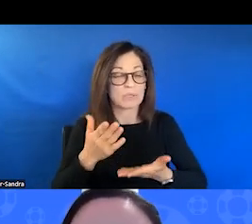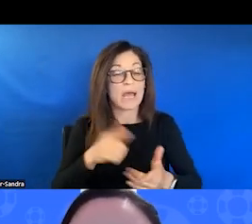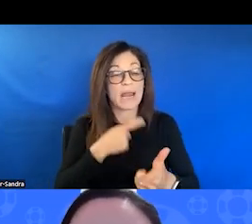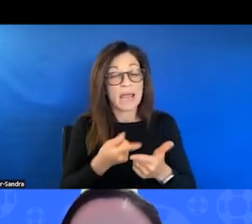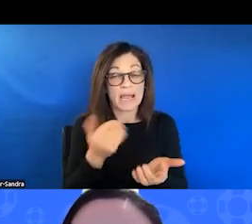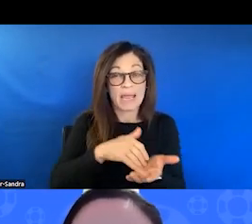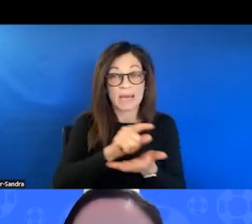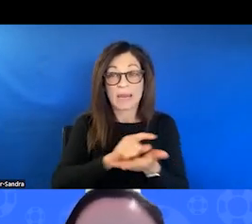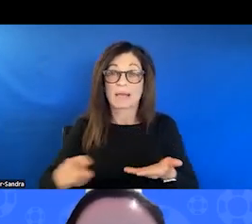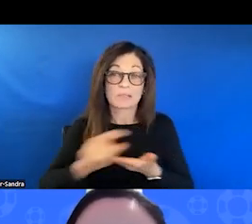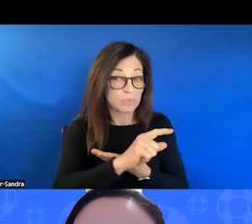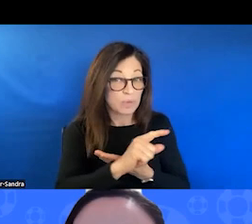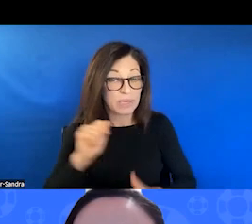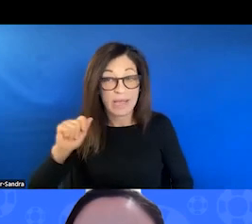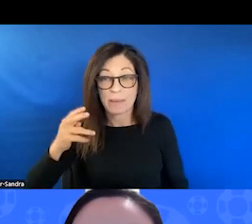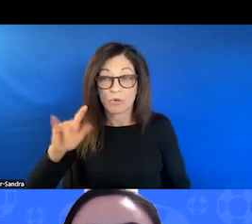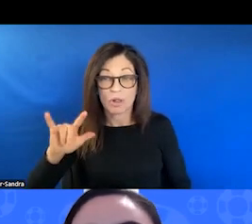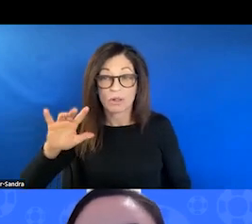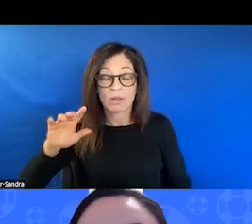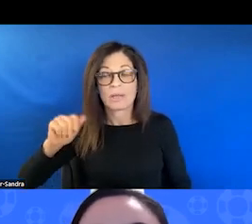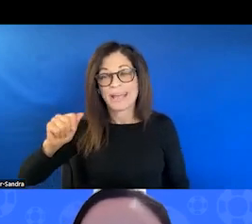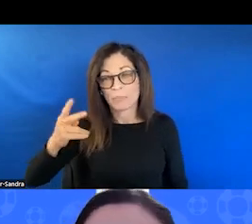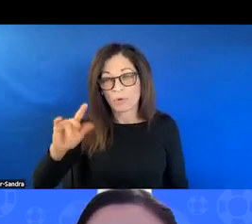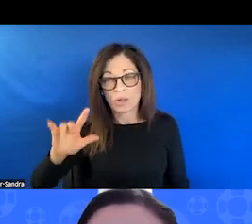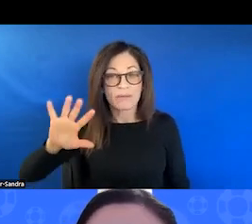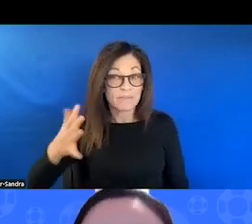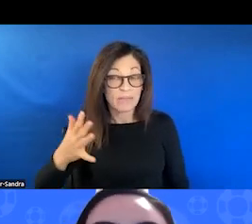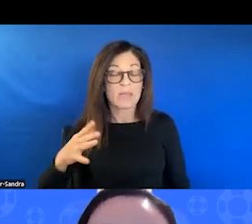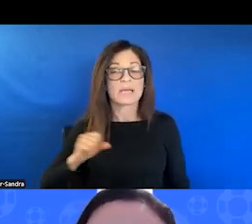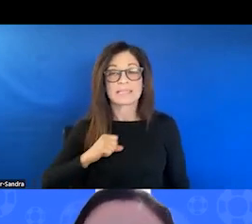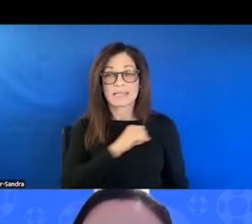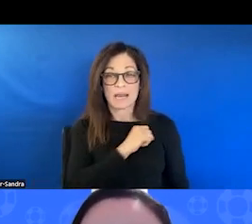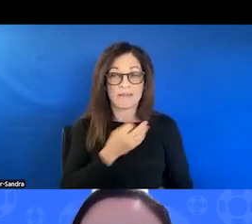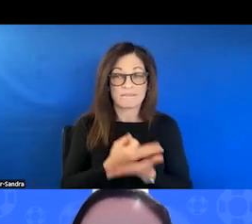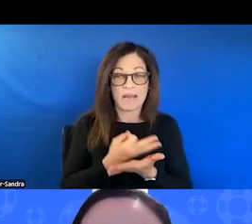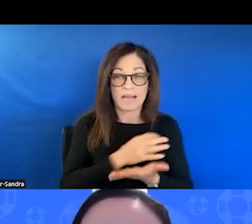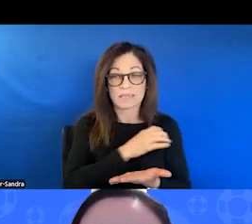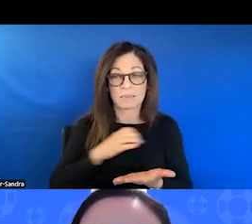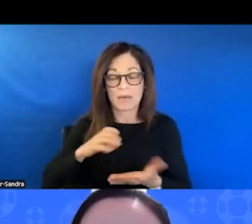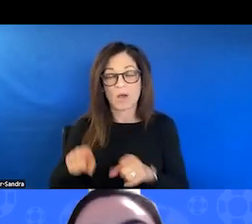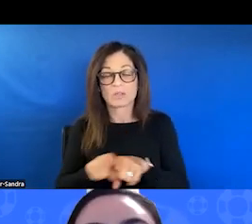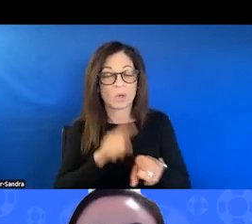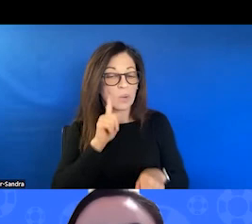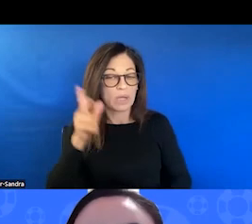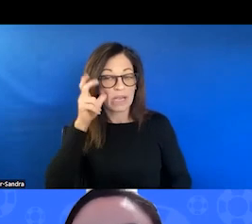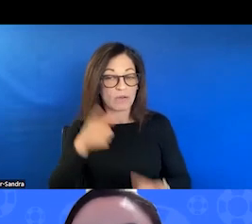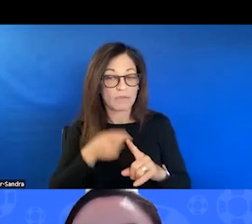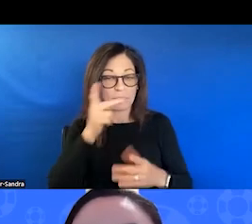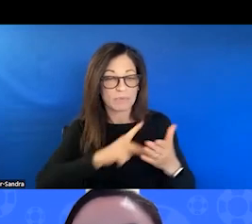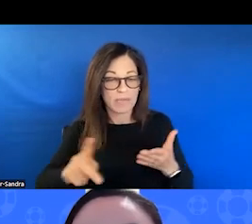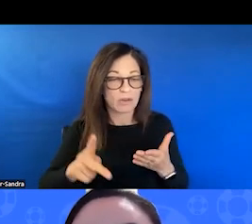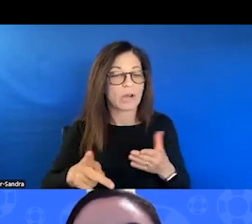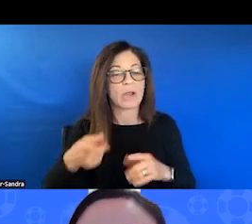on April 5th, I believe, is the Senate Finance Committee. They're also going to be hearing from Secretary Becerra on